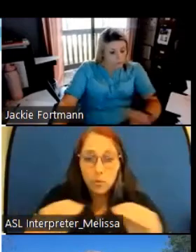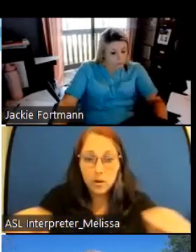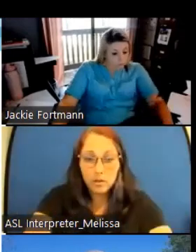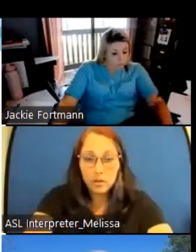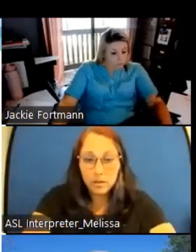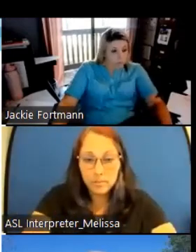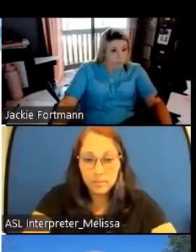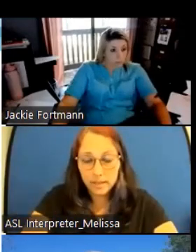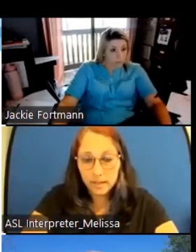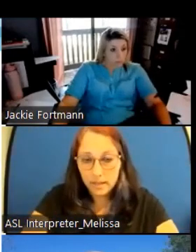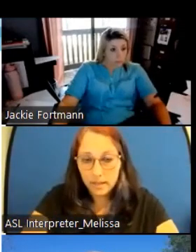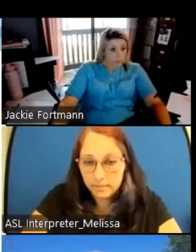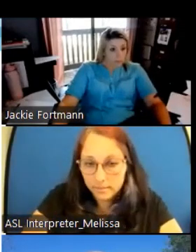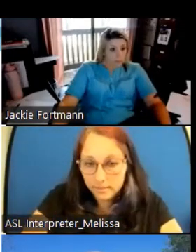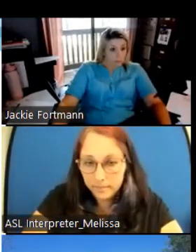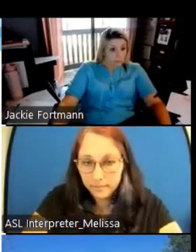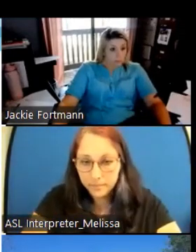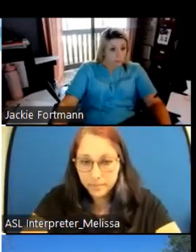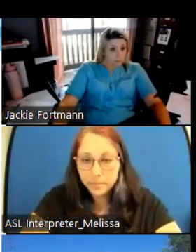Next slide, please.